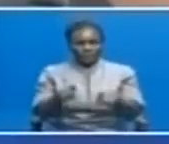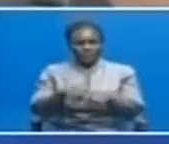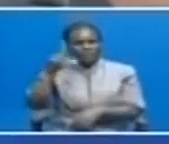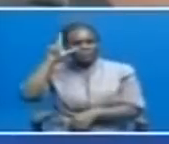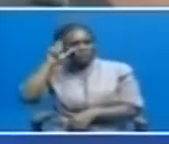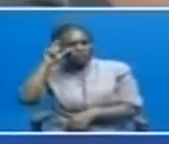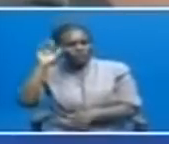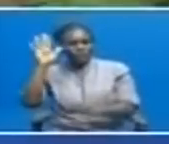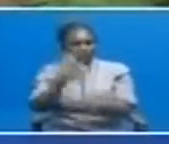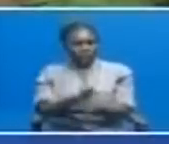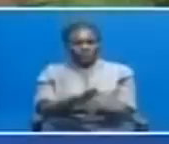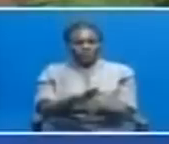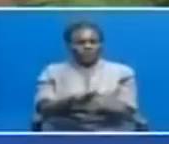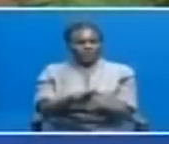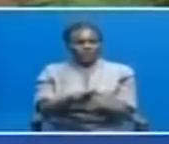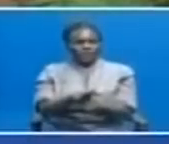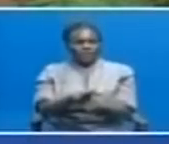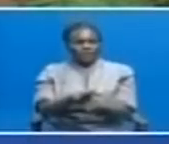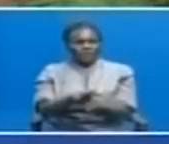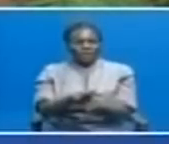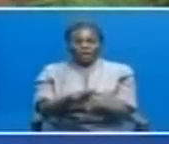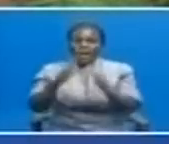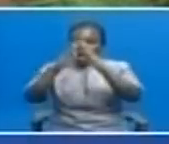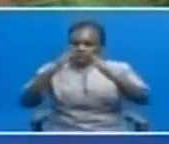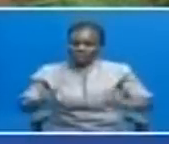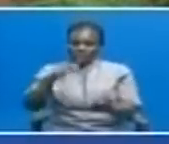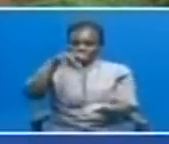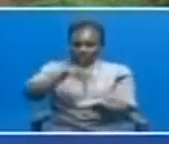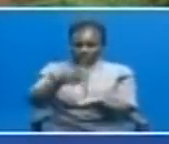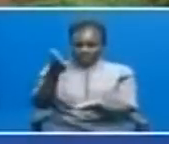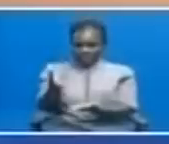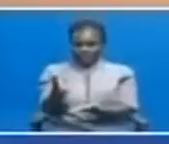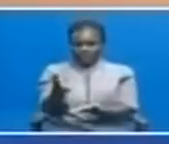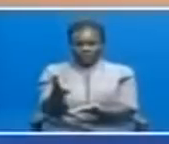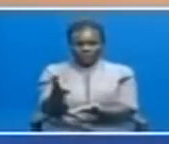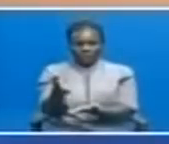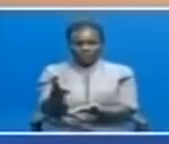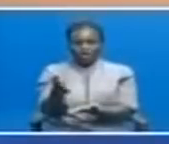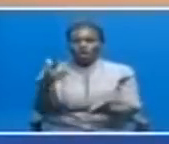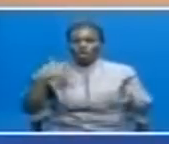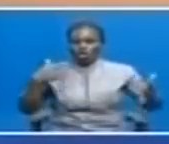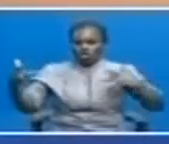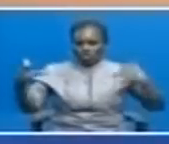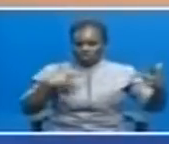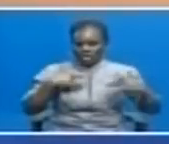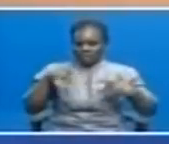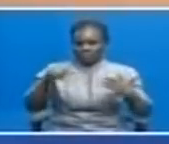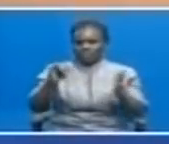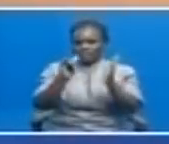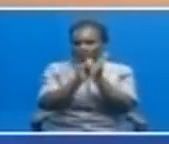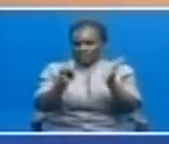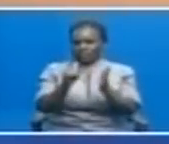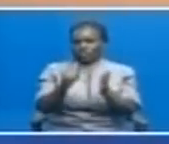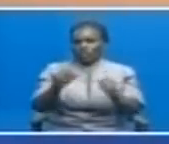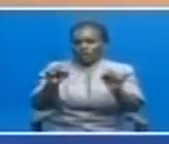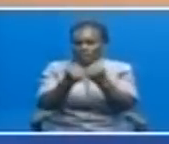house. A plan to run the standard gauge railway through where the house stands was thwarted after concerns were raised citing the implications that would